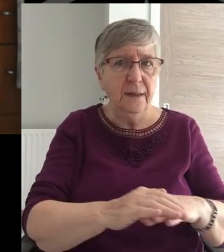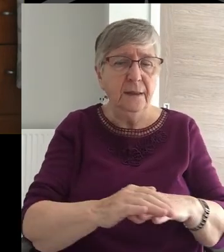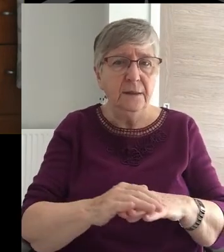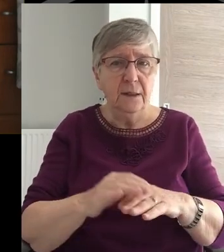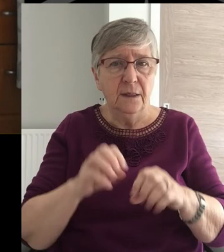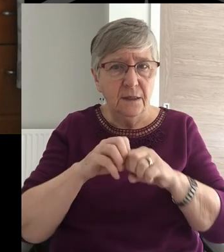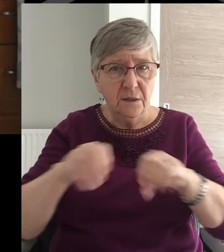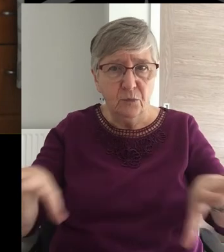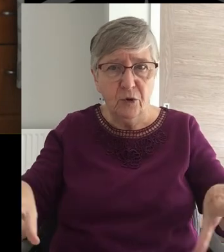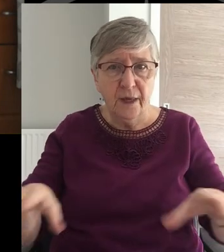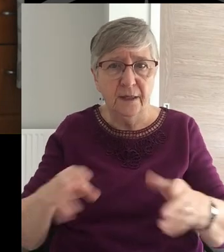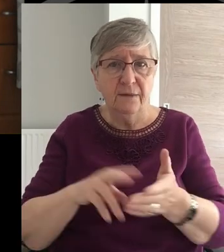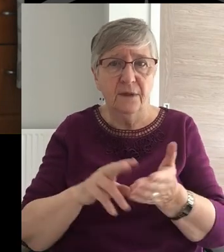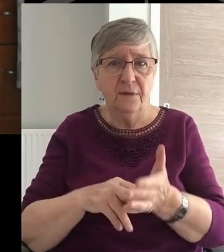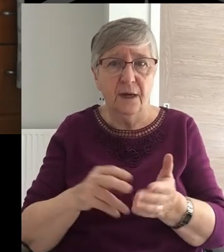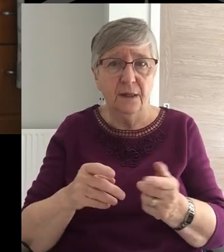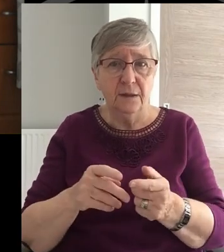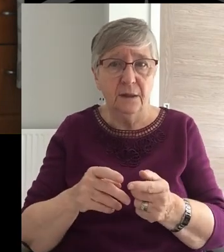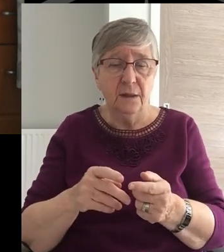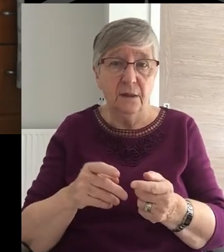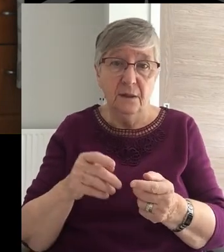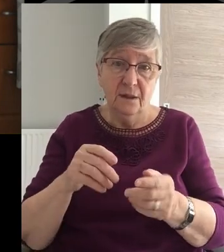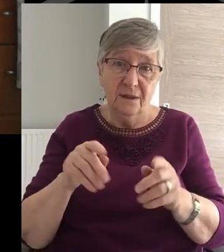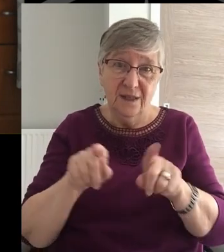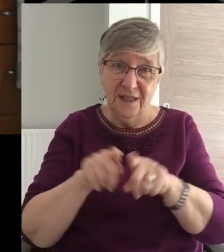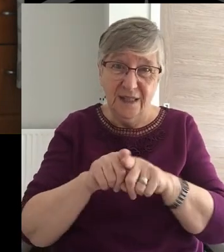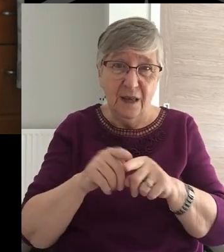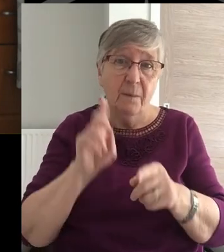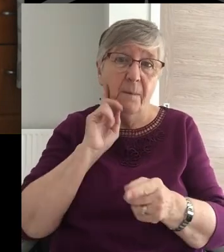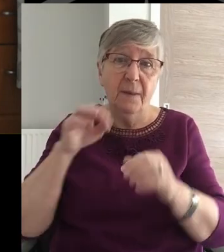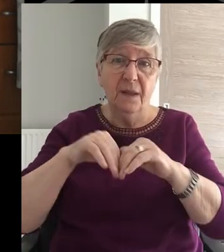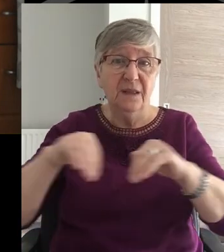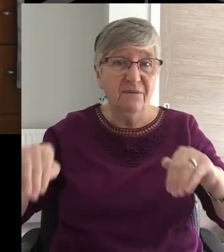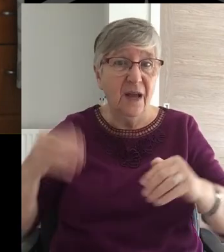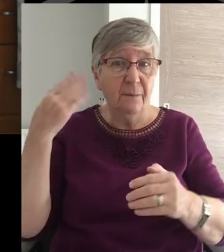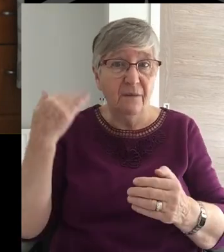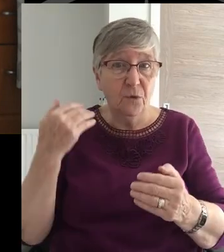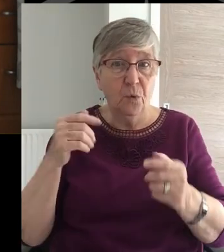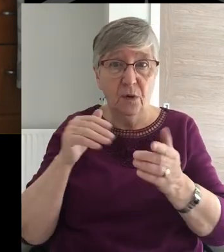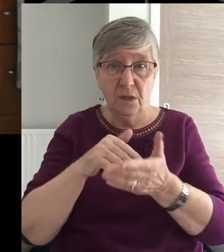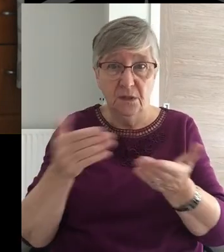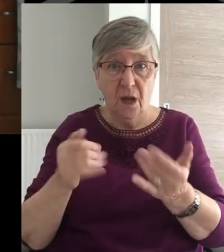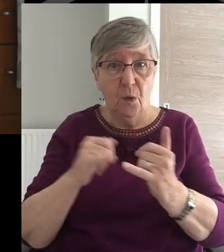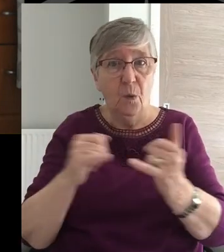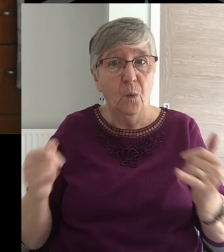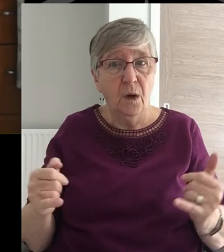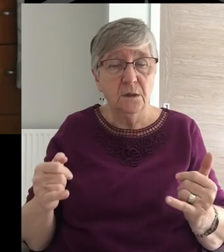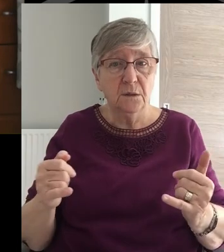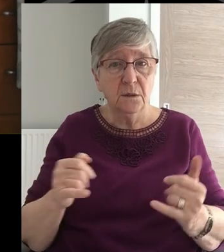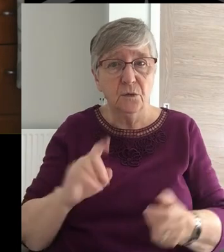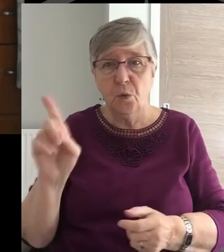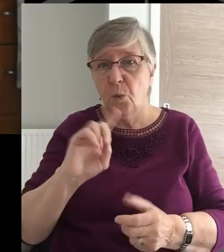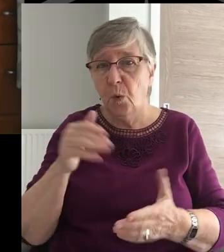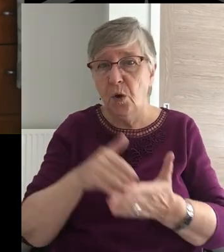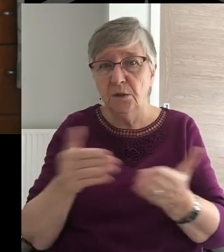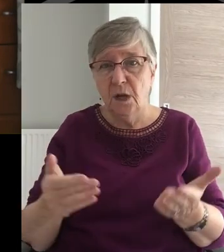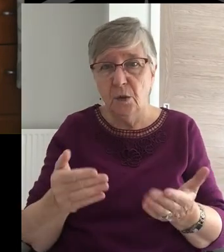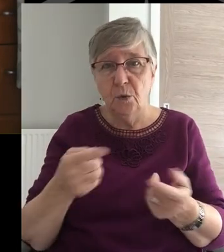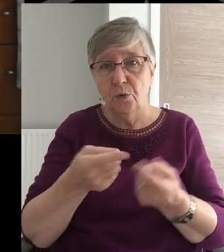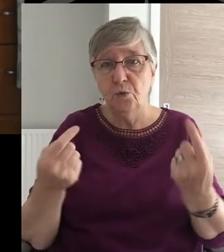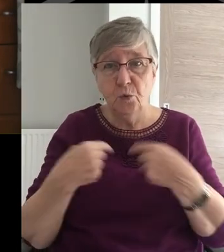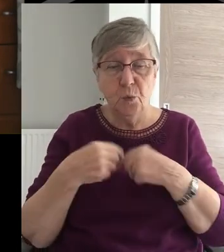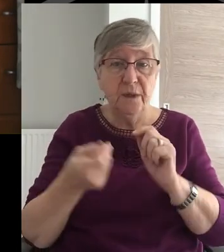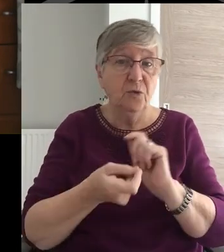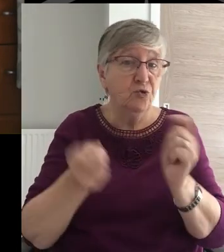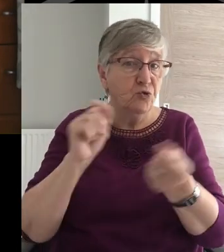has simply made existing divides wider. So, what now? Do we simply adjust to a new